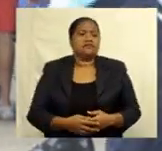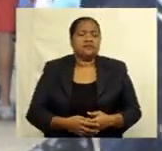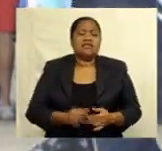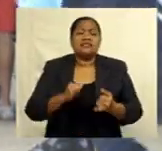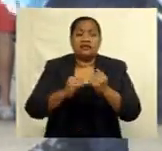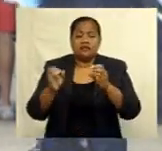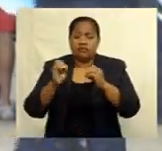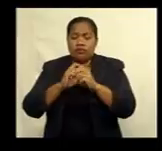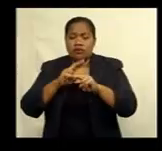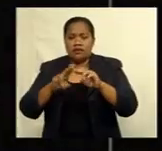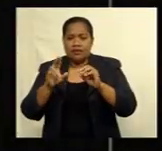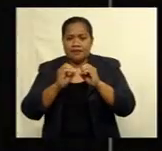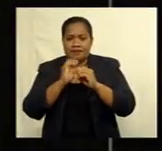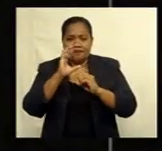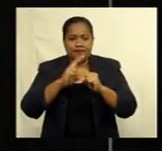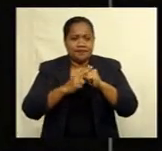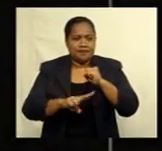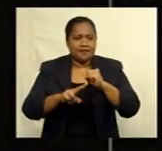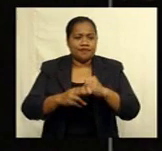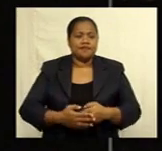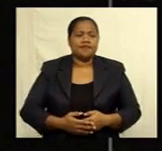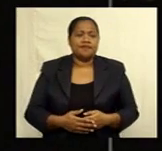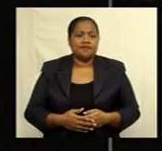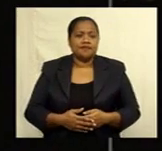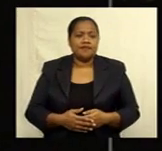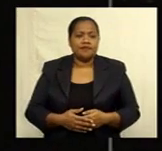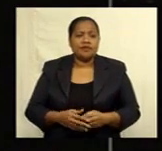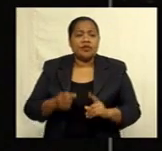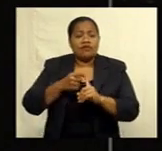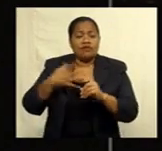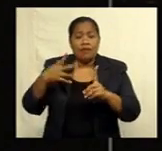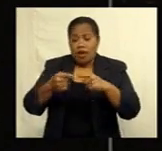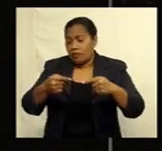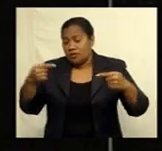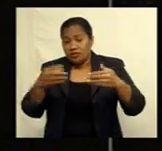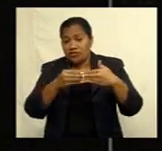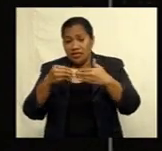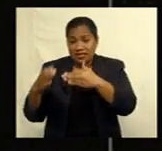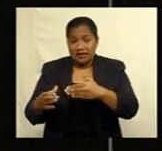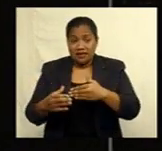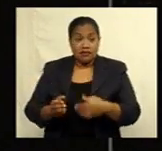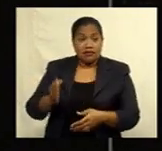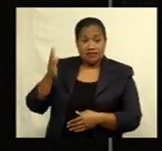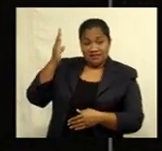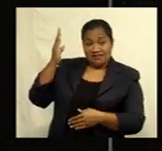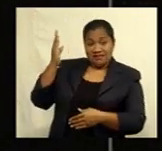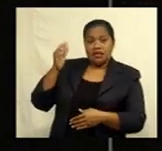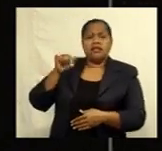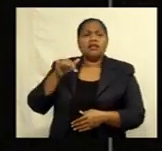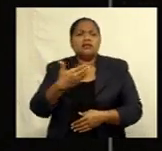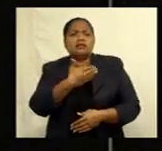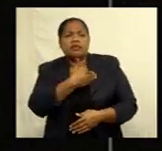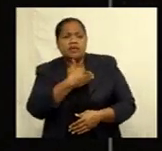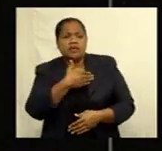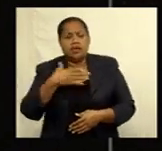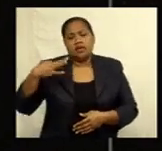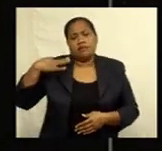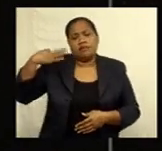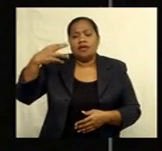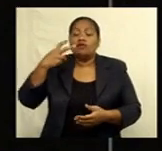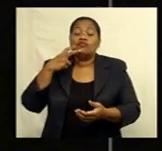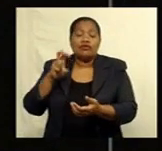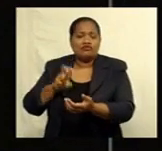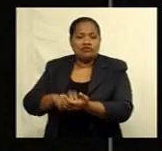Imboila, FBC News. Former opposition leader Sitiveni Rambuka has this morning applied to register a new